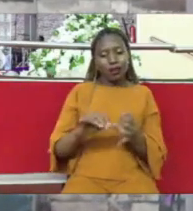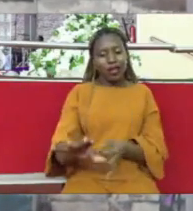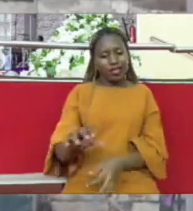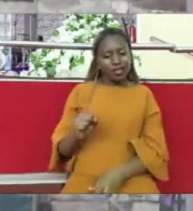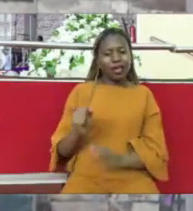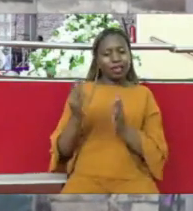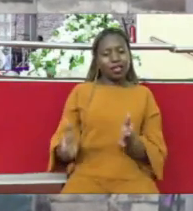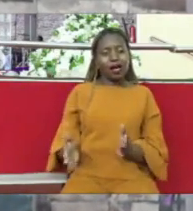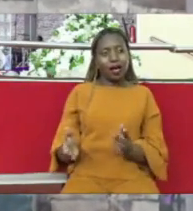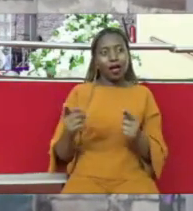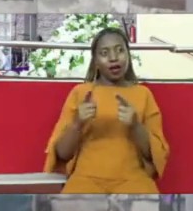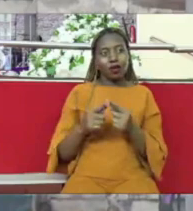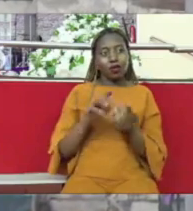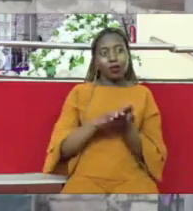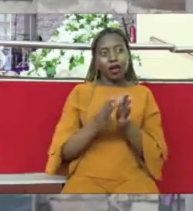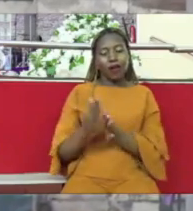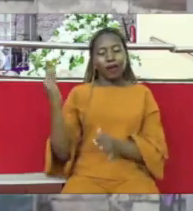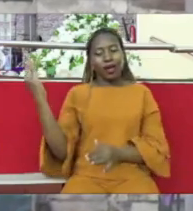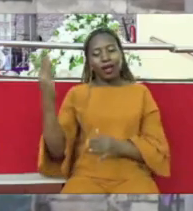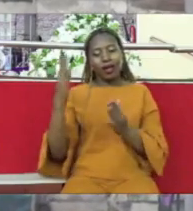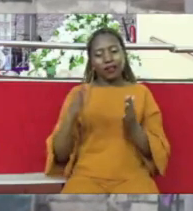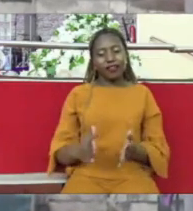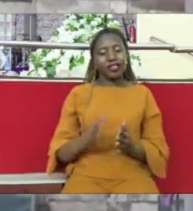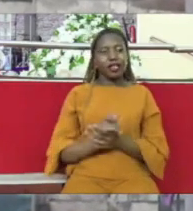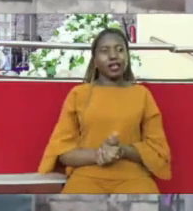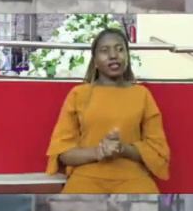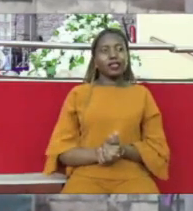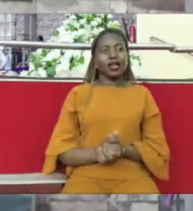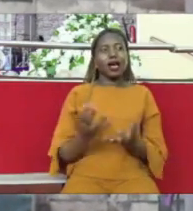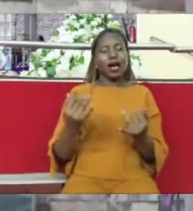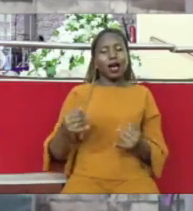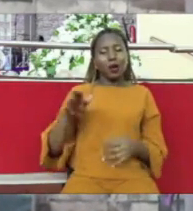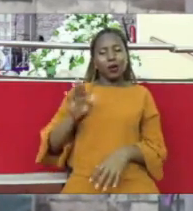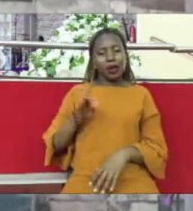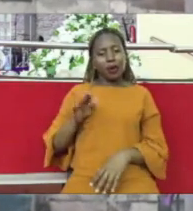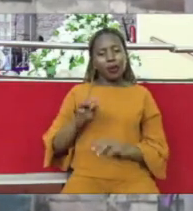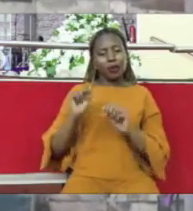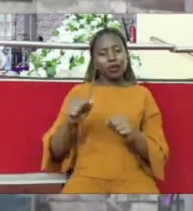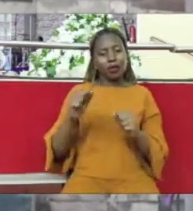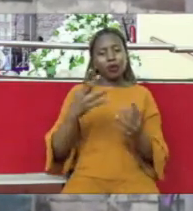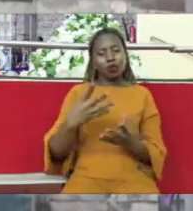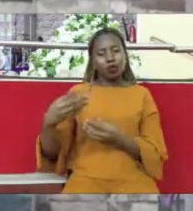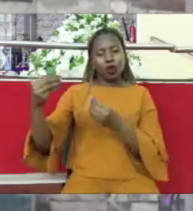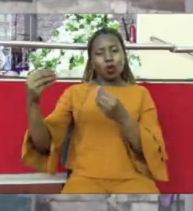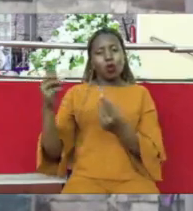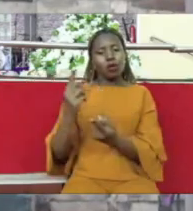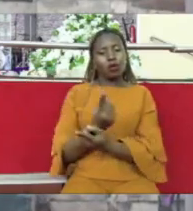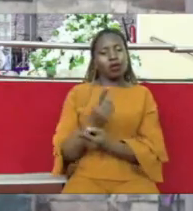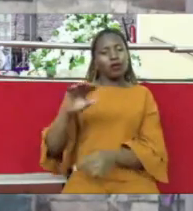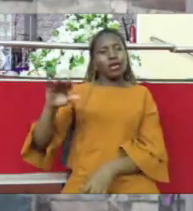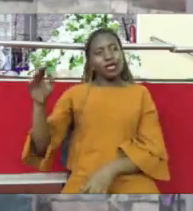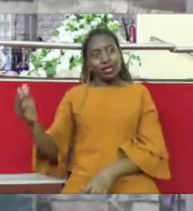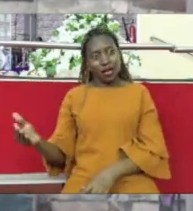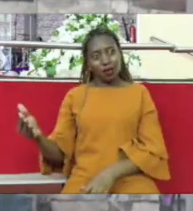hadi mwinjilisti. And she was able to run into town. I don't know how loud her voice was, but came back with so many men